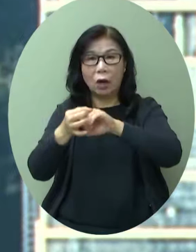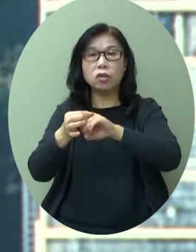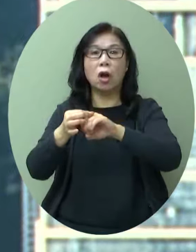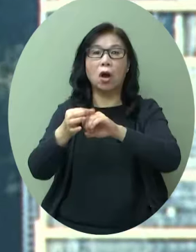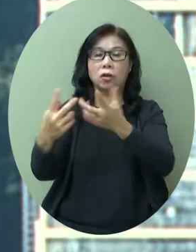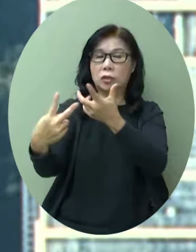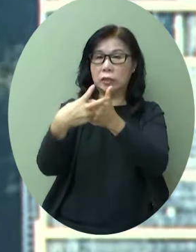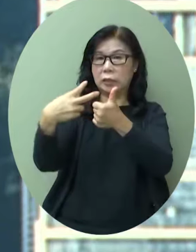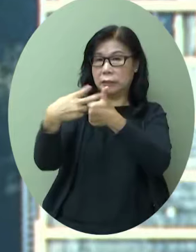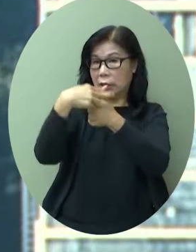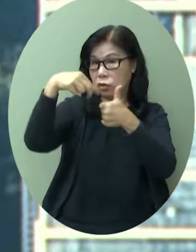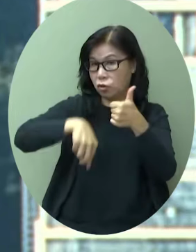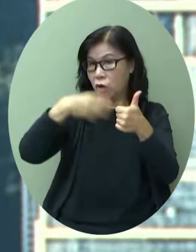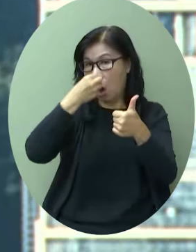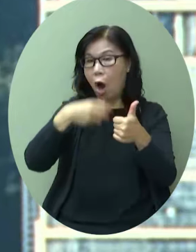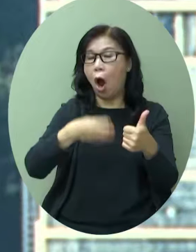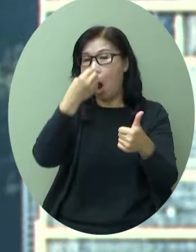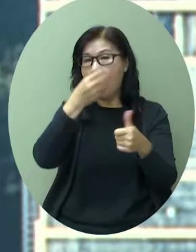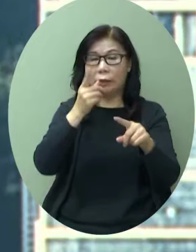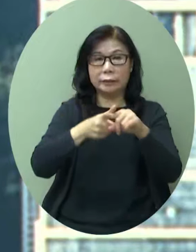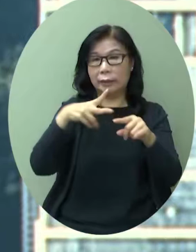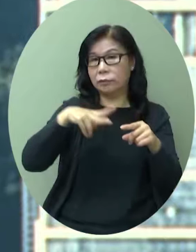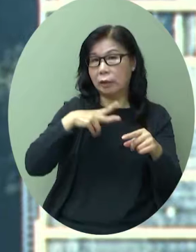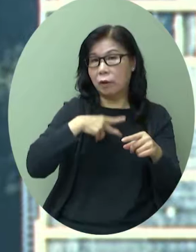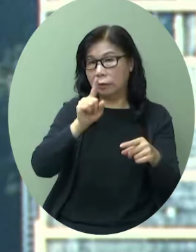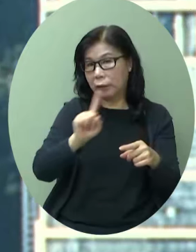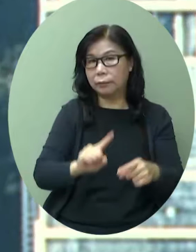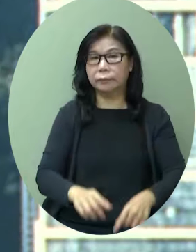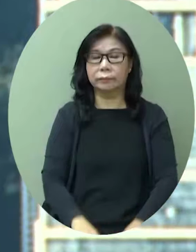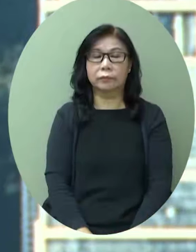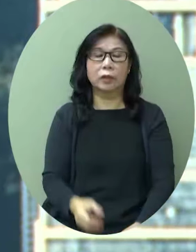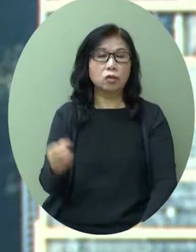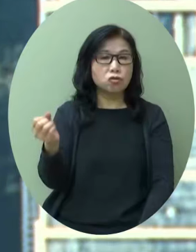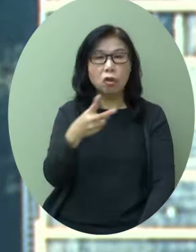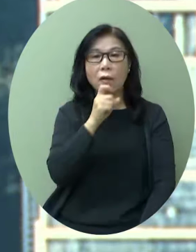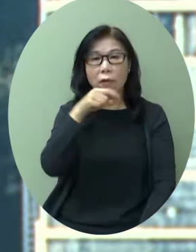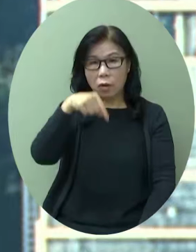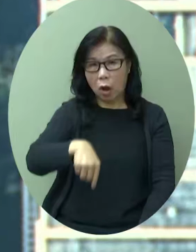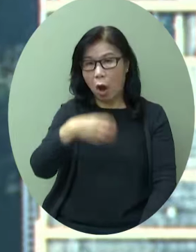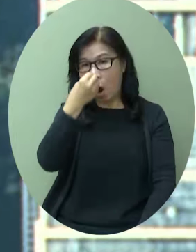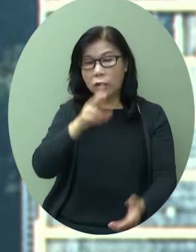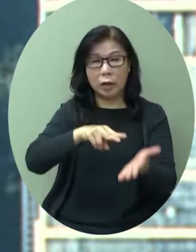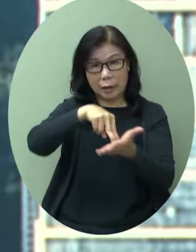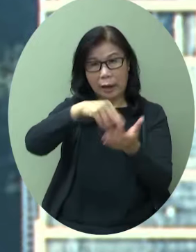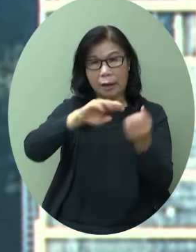actual situation before we prepare this piece of local legislation. At the moment, we don't have